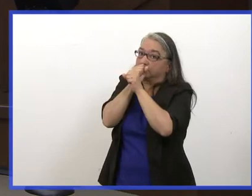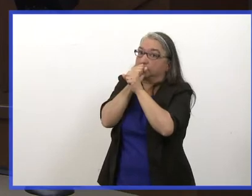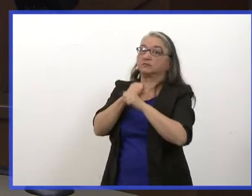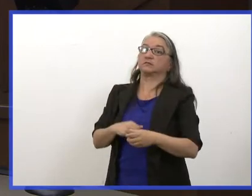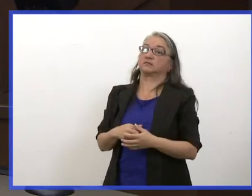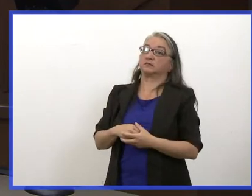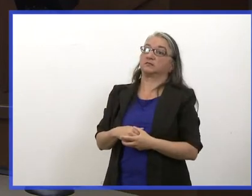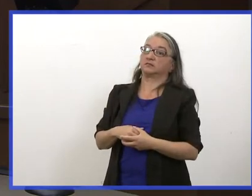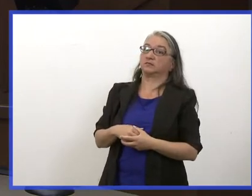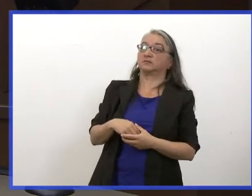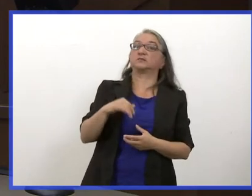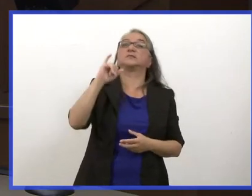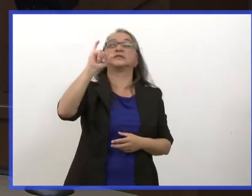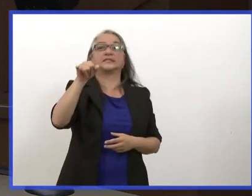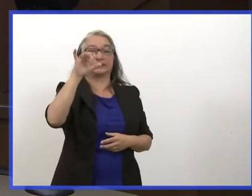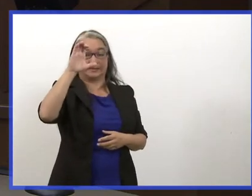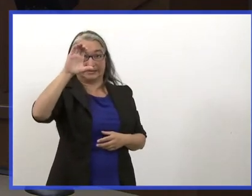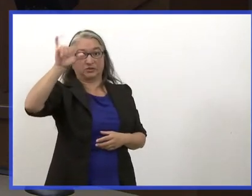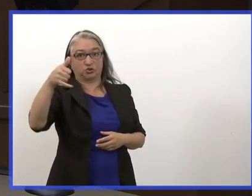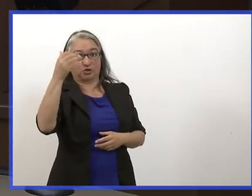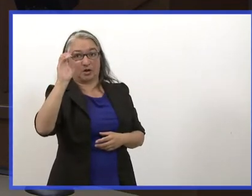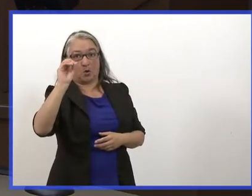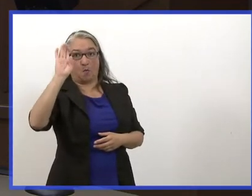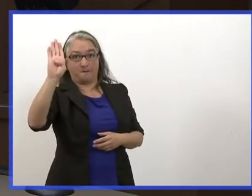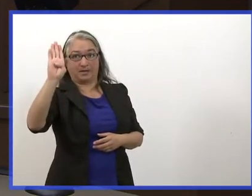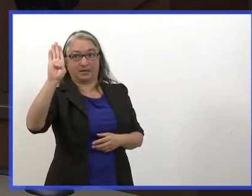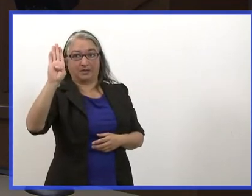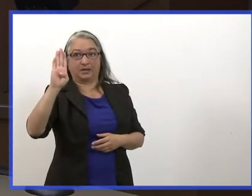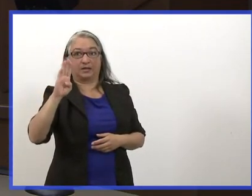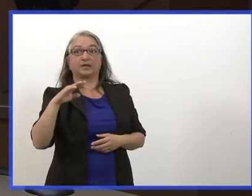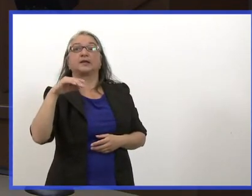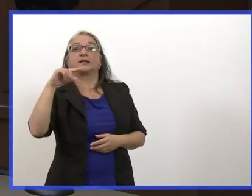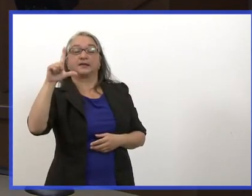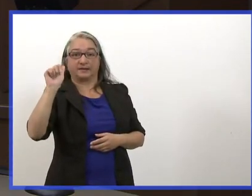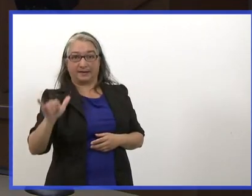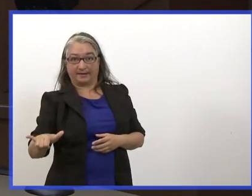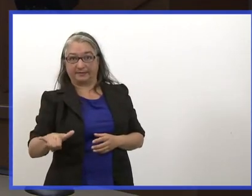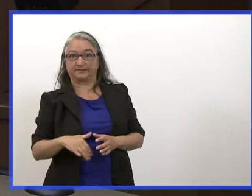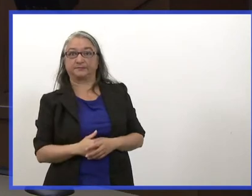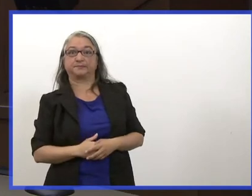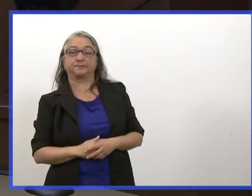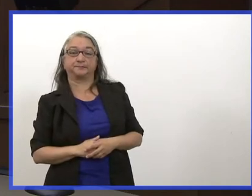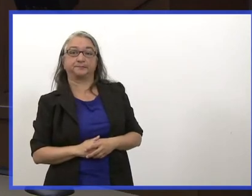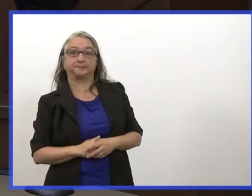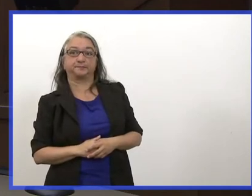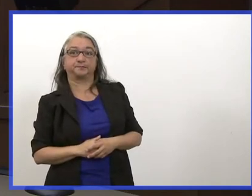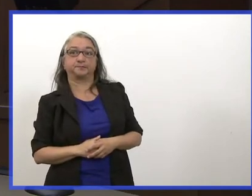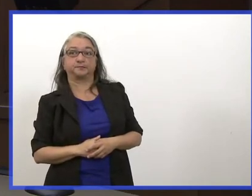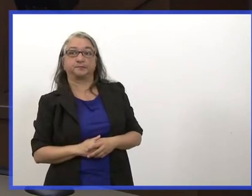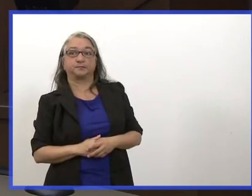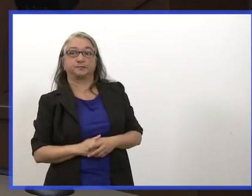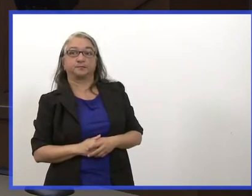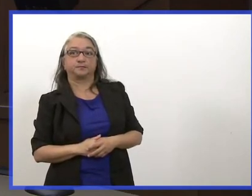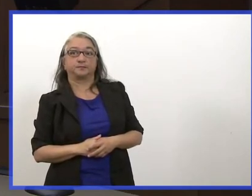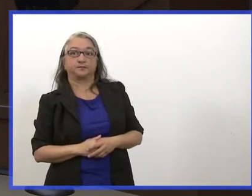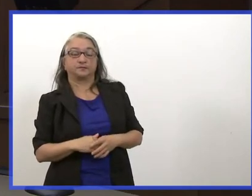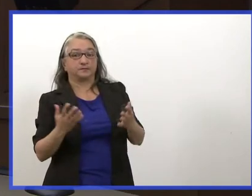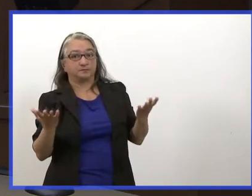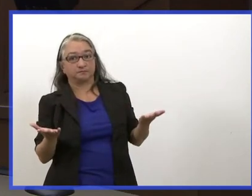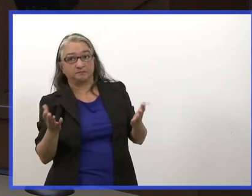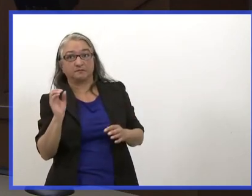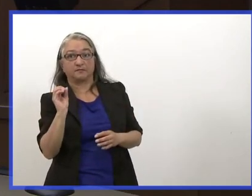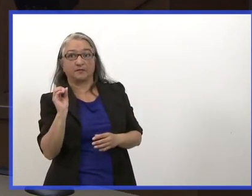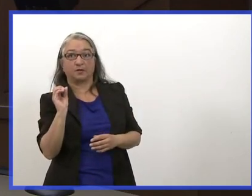Good afternoon, gentlemen. First of all, Mr. Premier, the weekend's coming up. I have